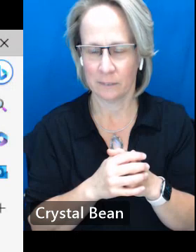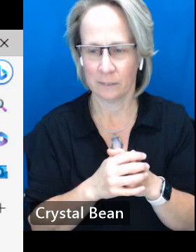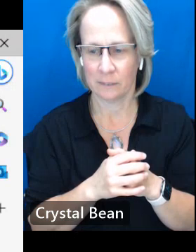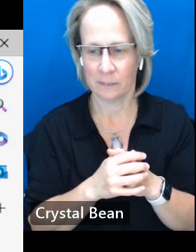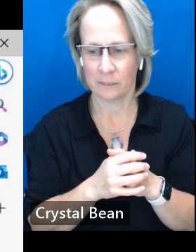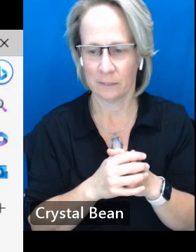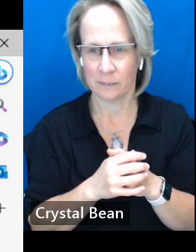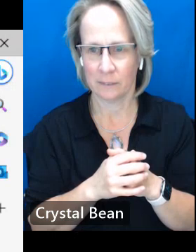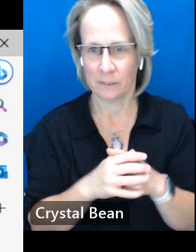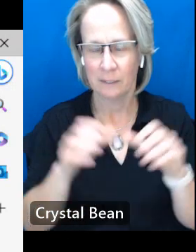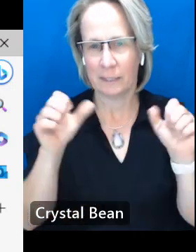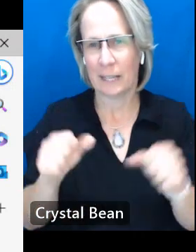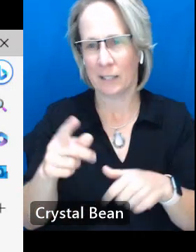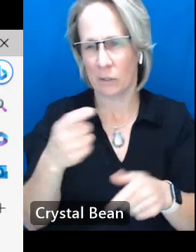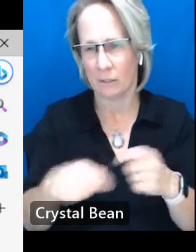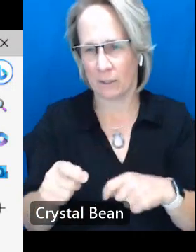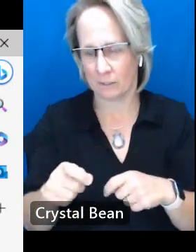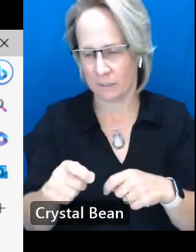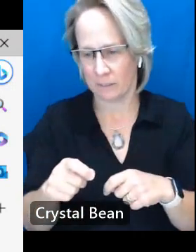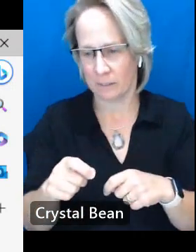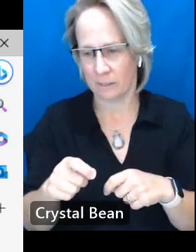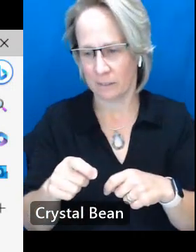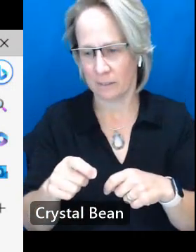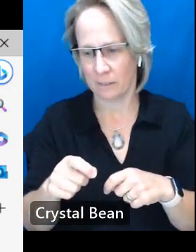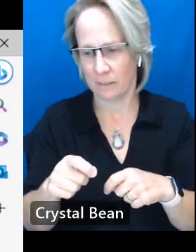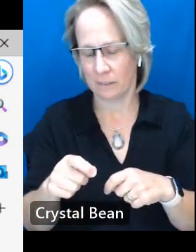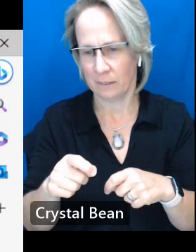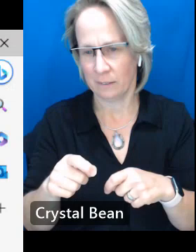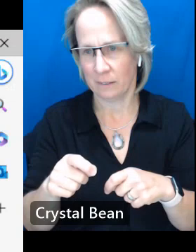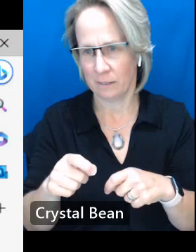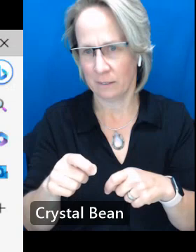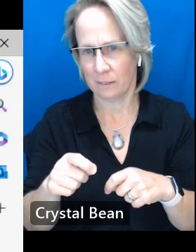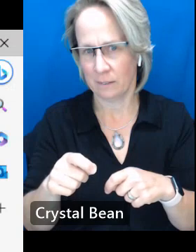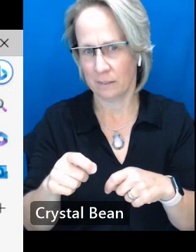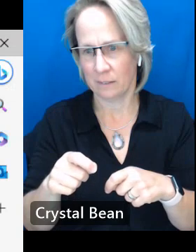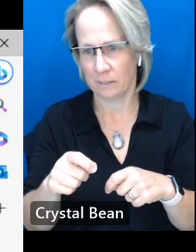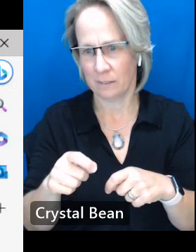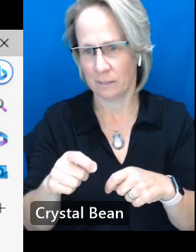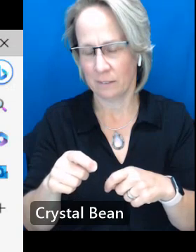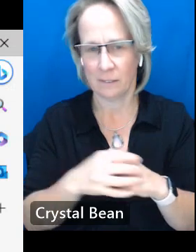Can you replace the current interpreter with me? Can you turn your camera on?